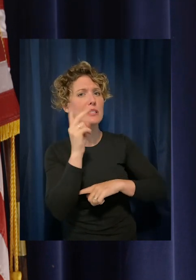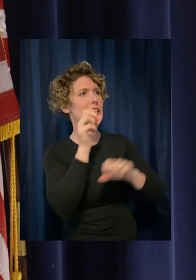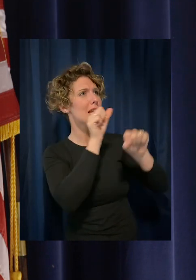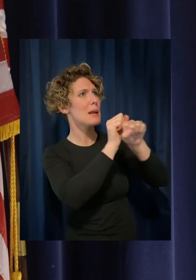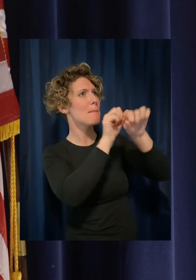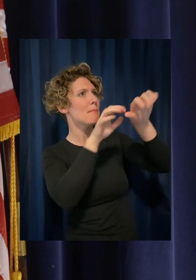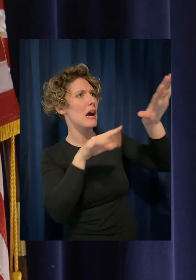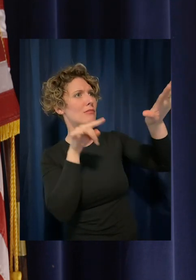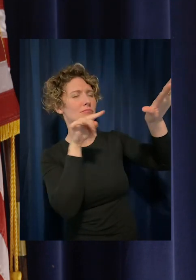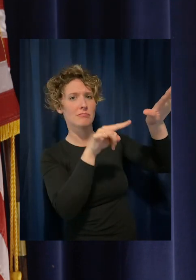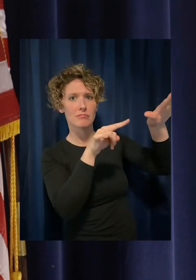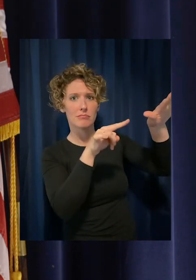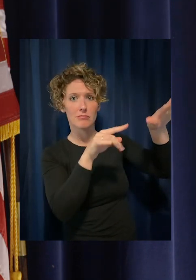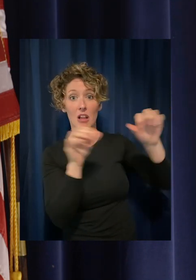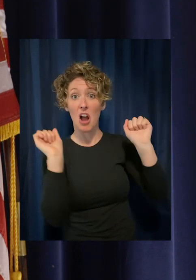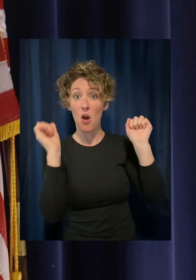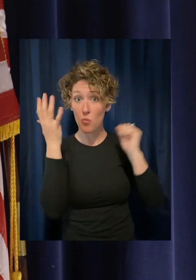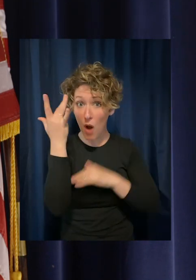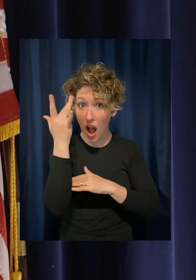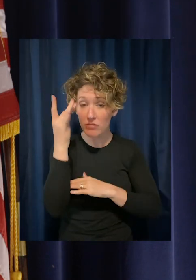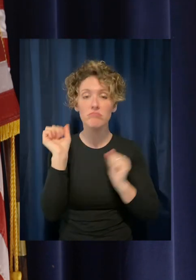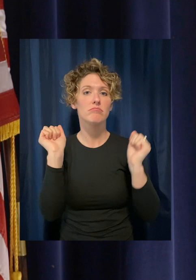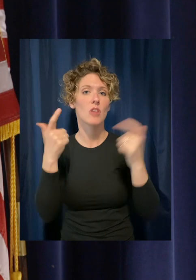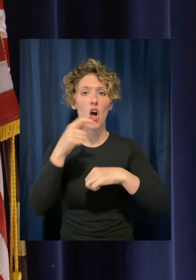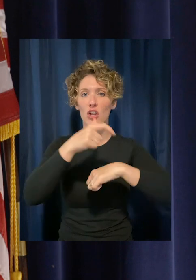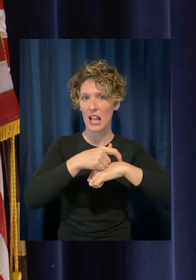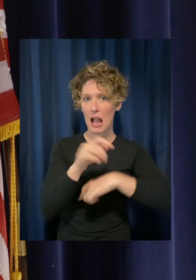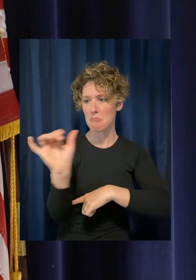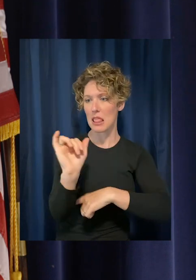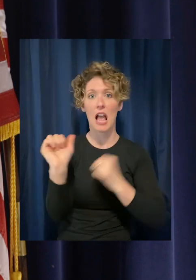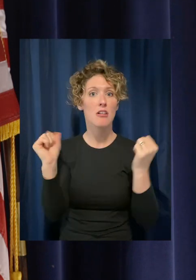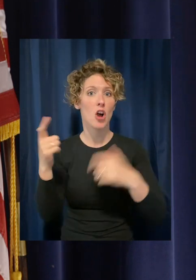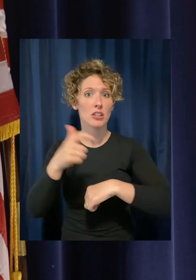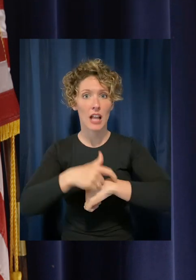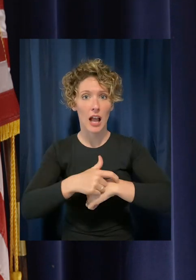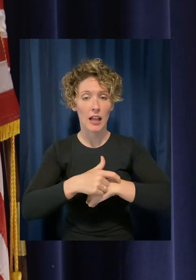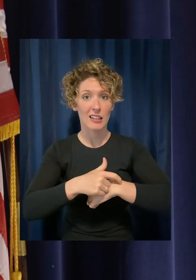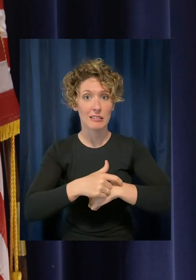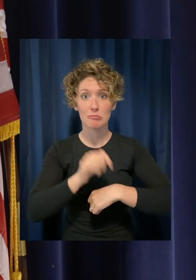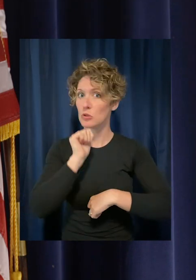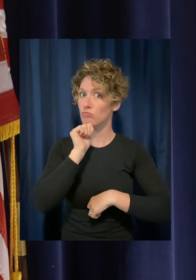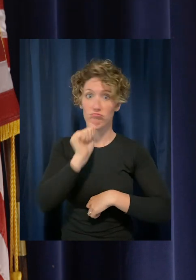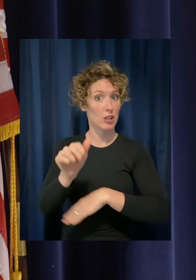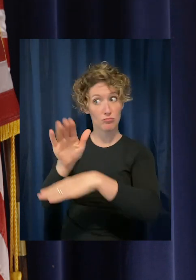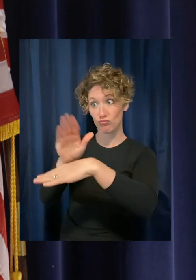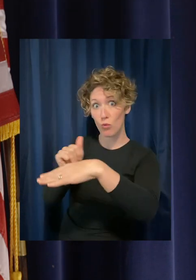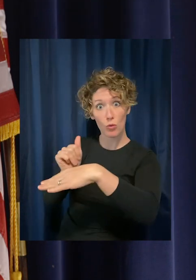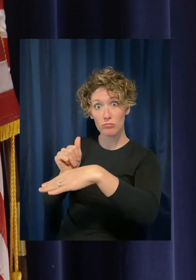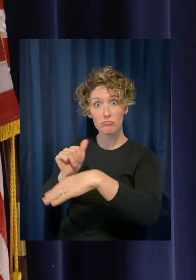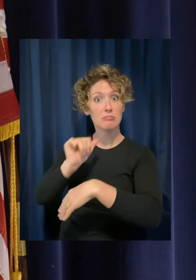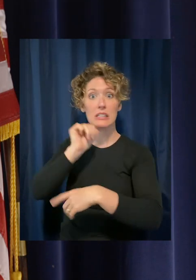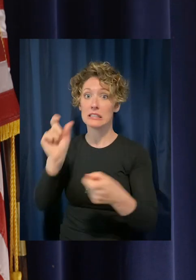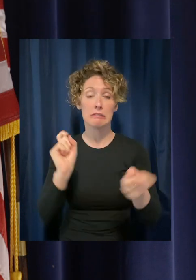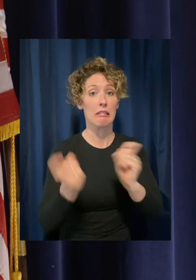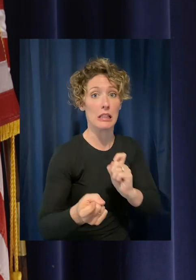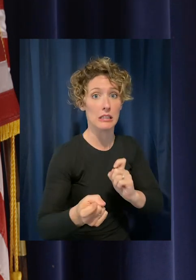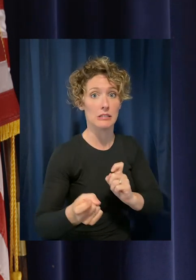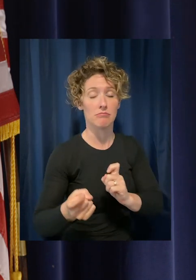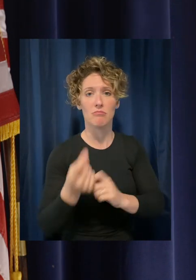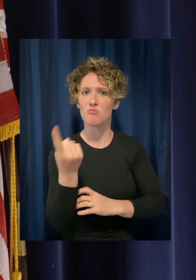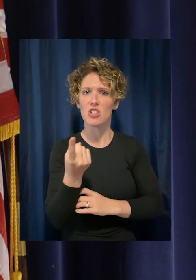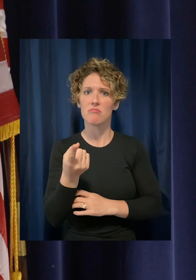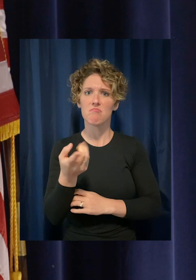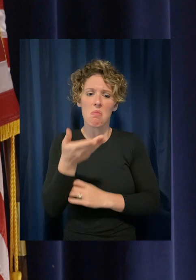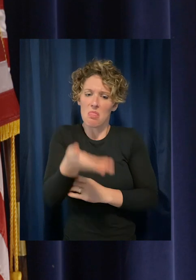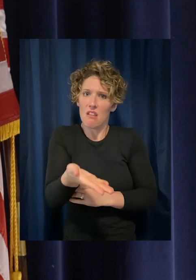time. It does not change. It does not lend itself to warnings or explanations. It simply is. Take it moment by